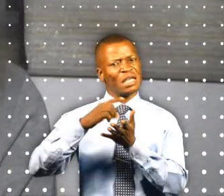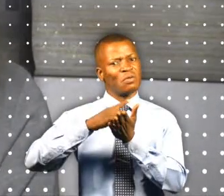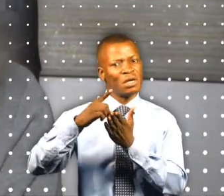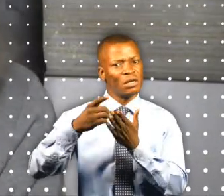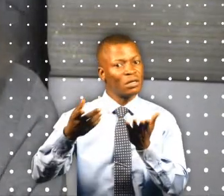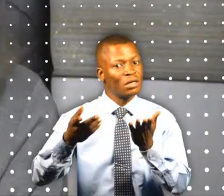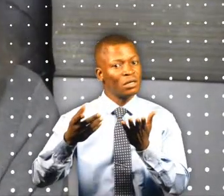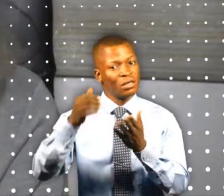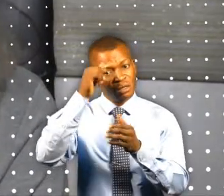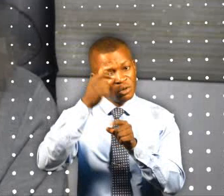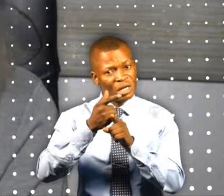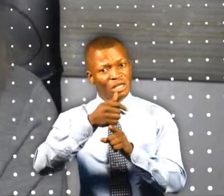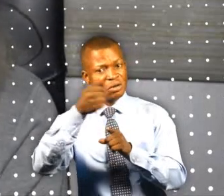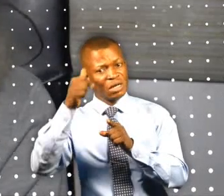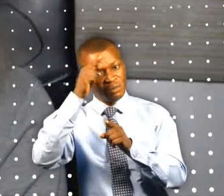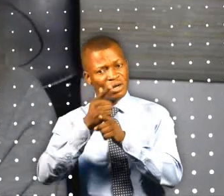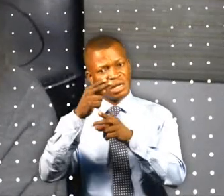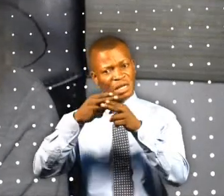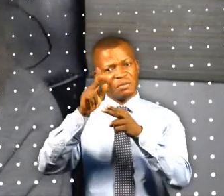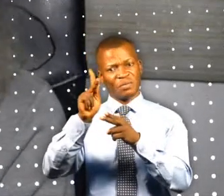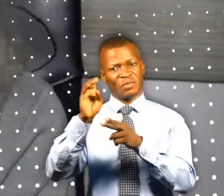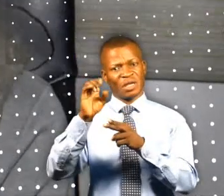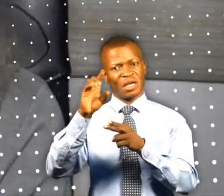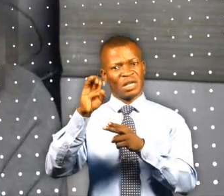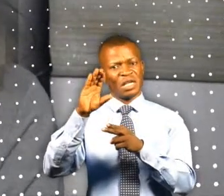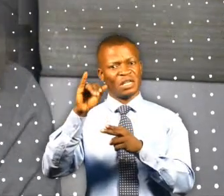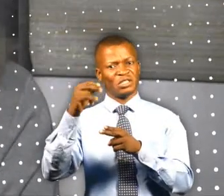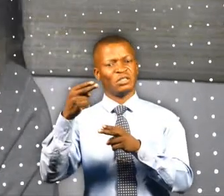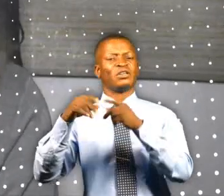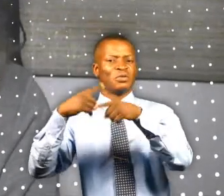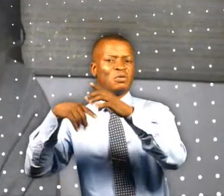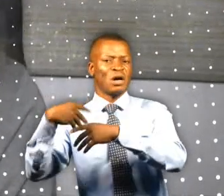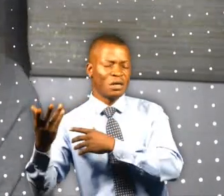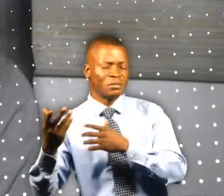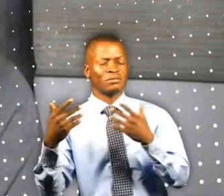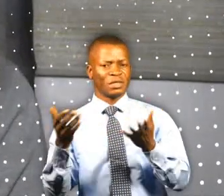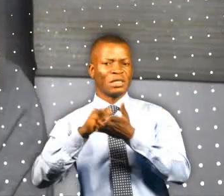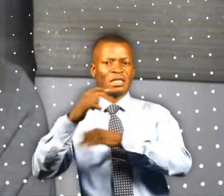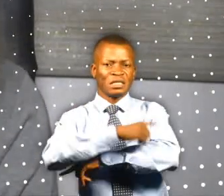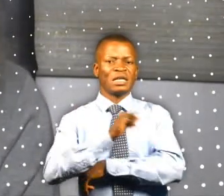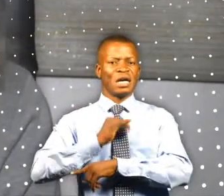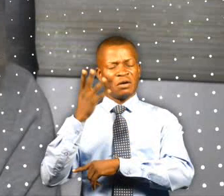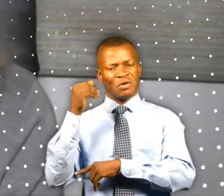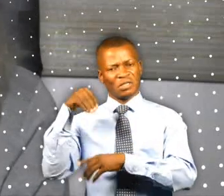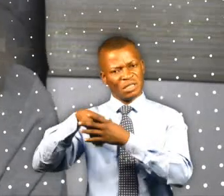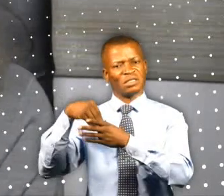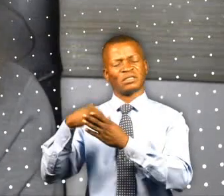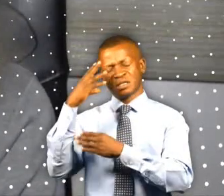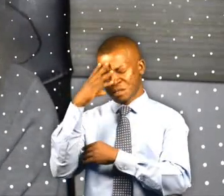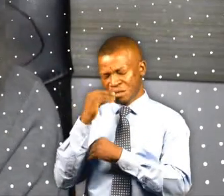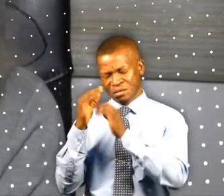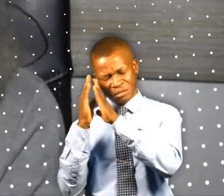week. So the other brother, Kelechi, went out. So, and that day I